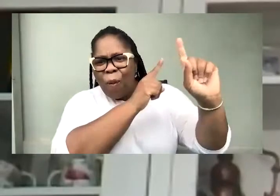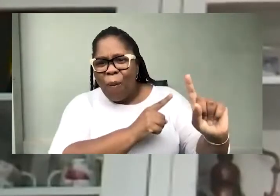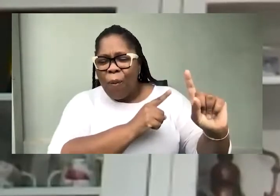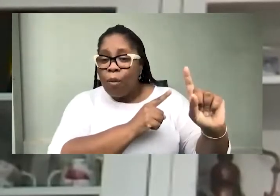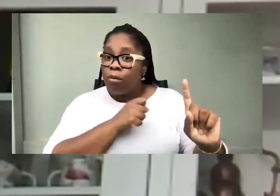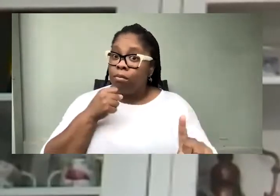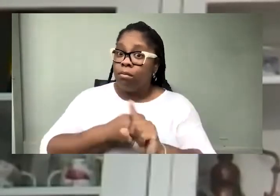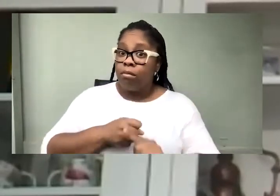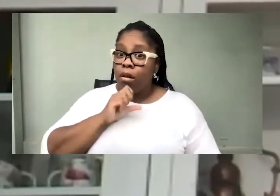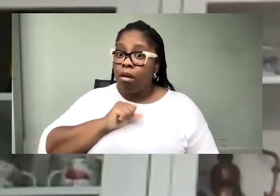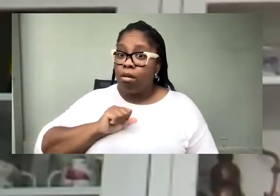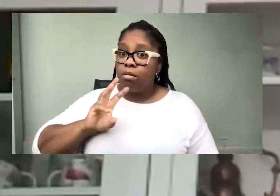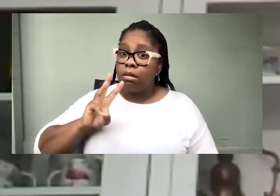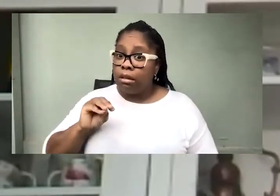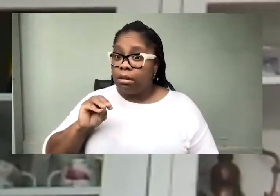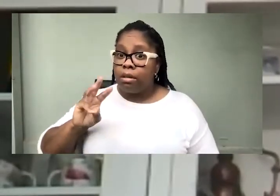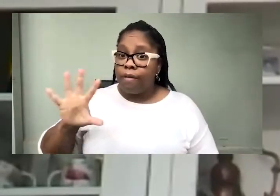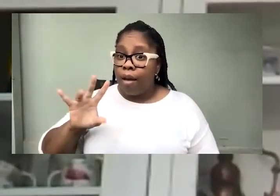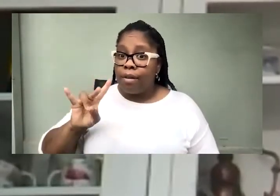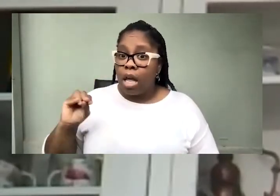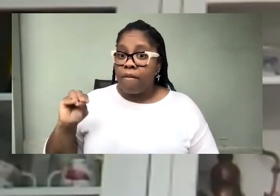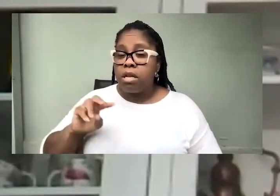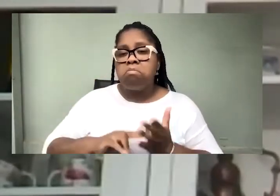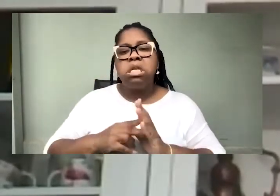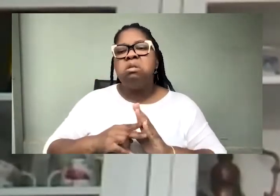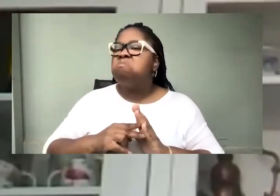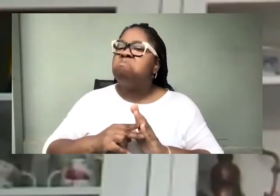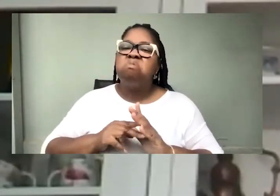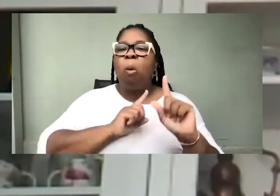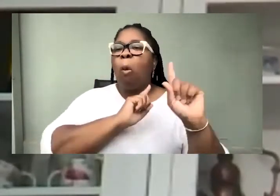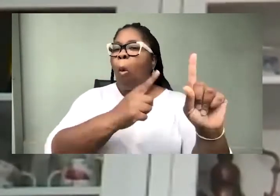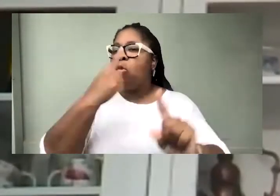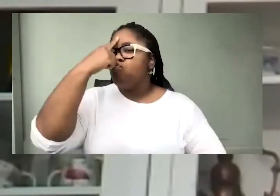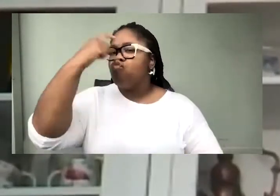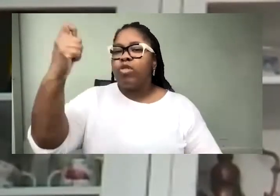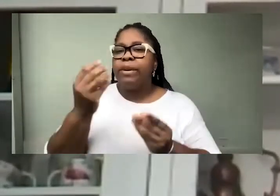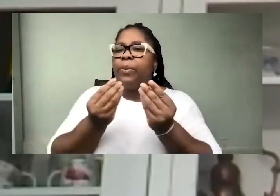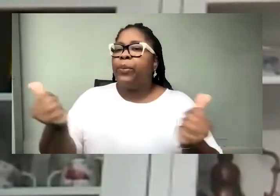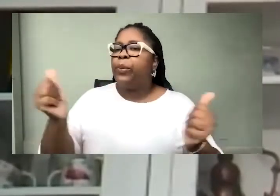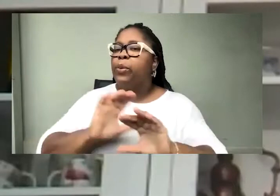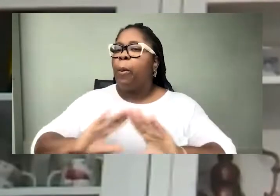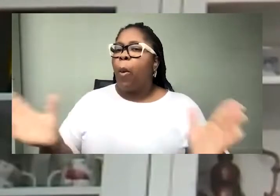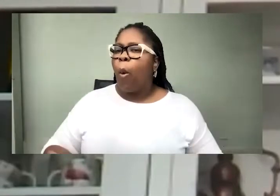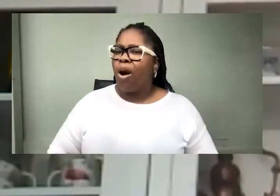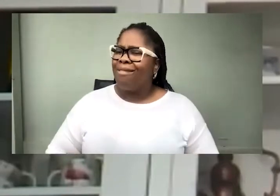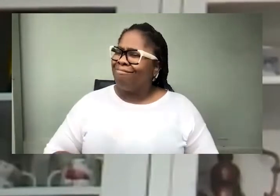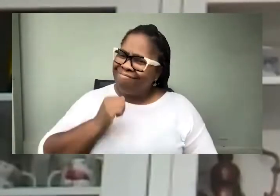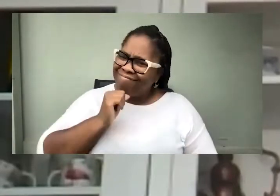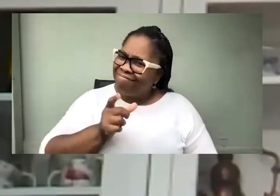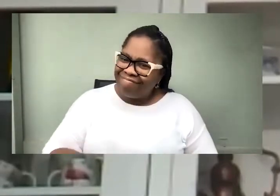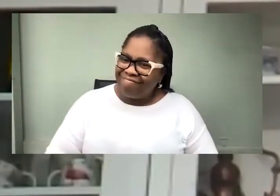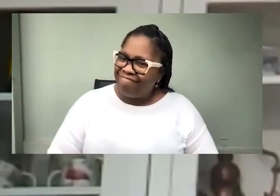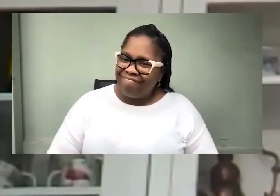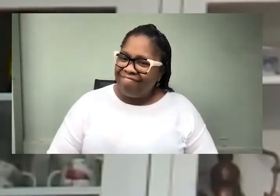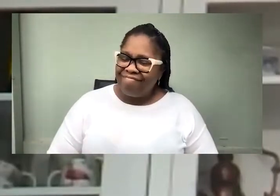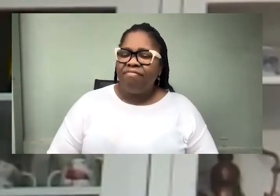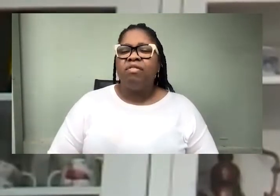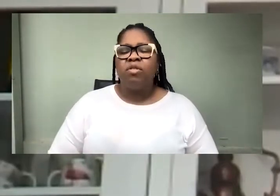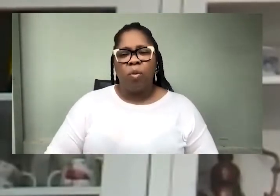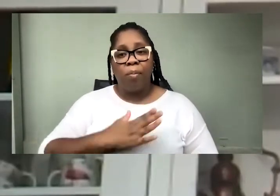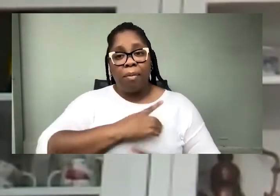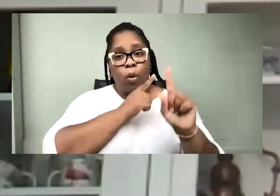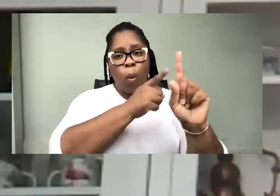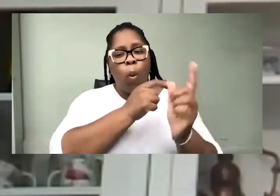65, 70, 75, you don't have goals or dreams, right? So I think my message is to help